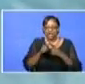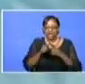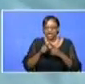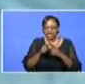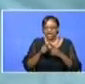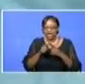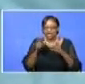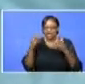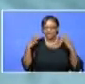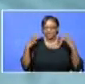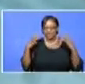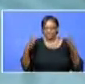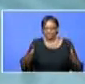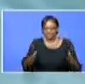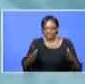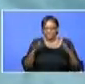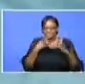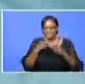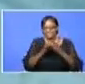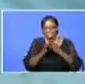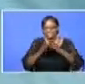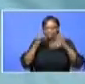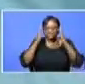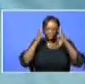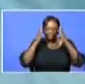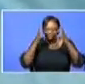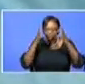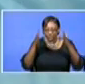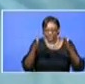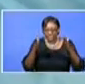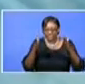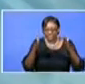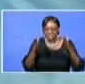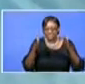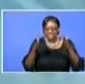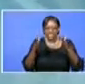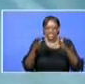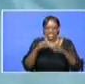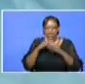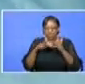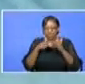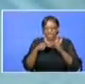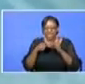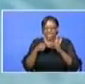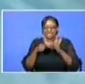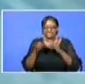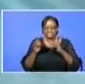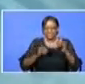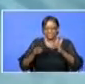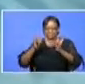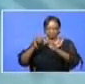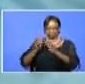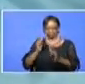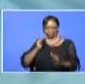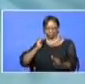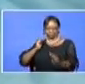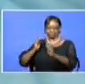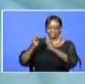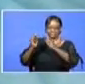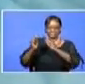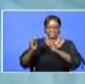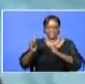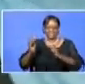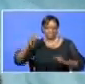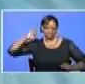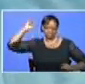bit of corrections I needed to focus on when I went in to run. And when I went through the technique, it just came